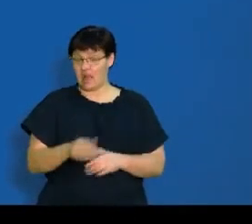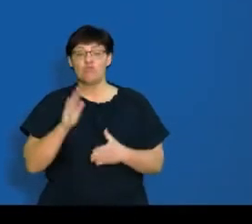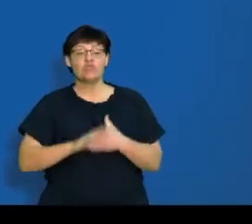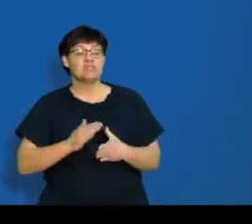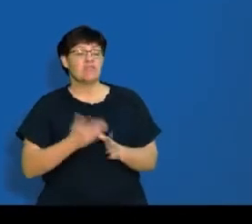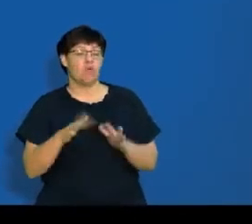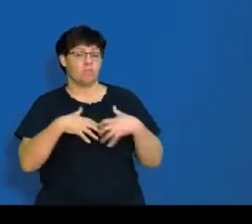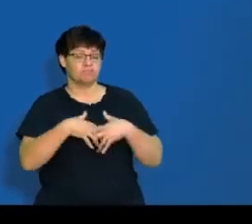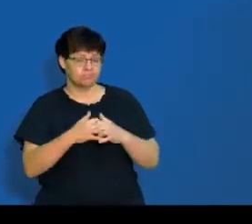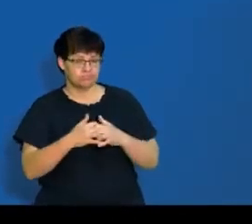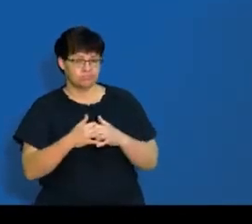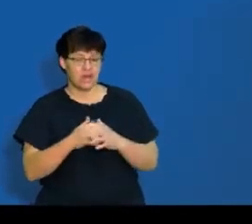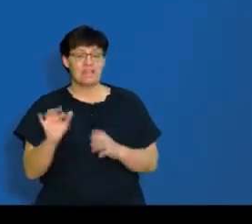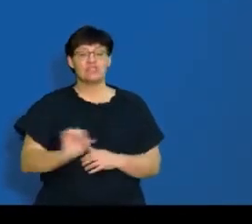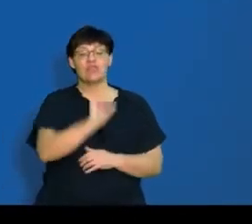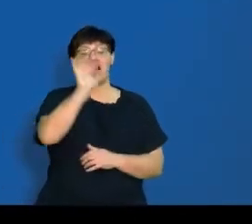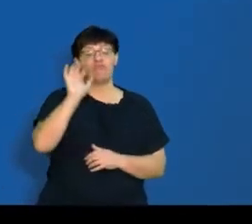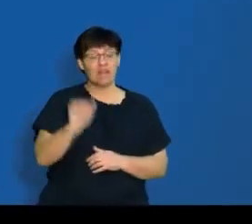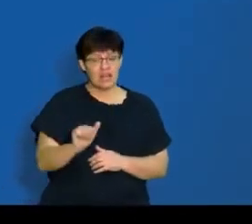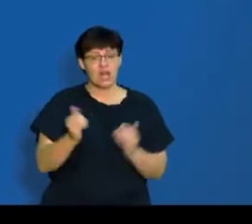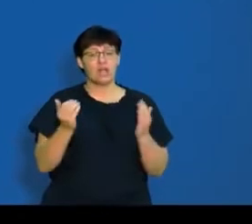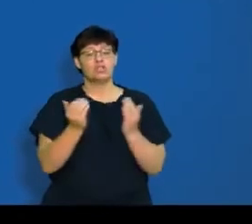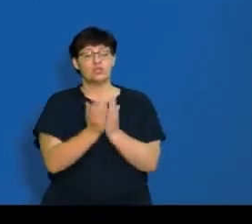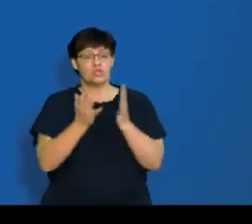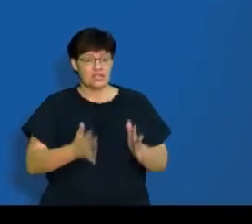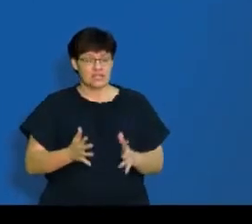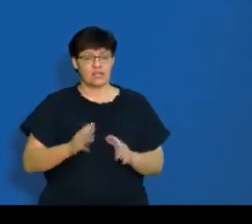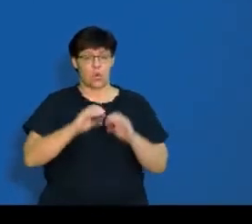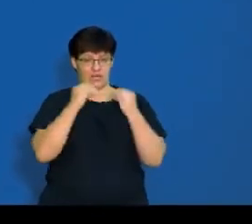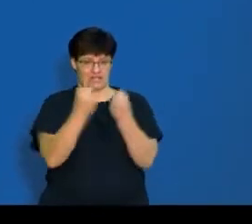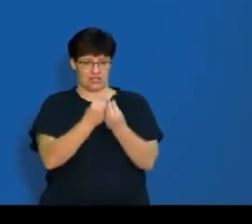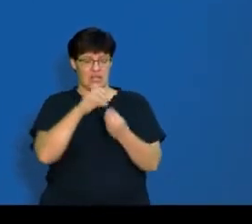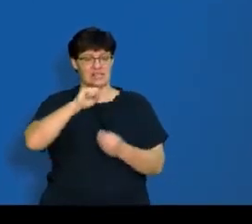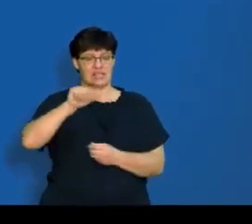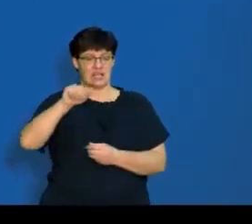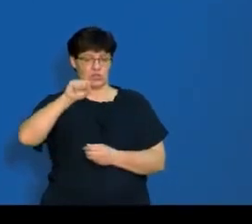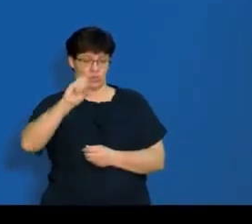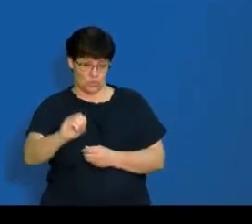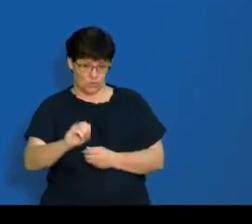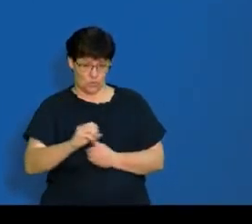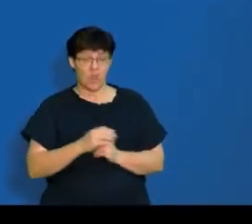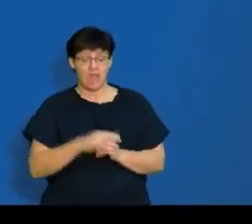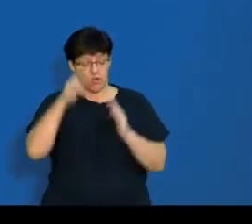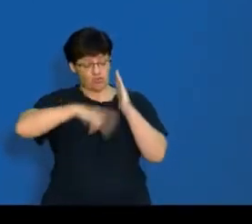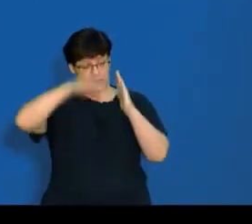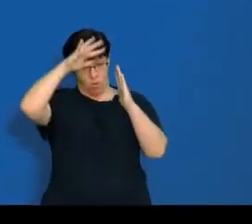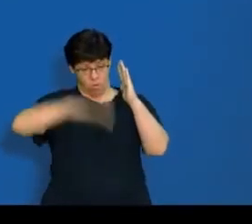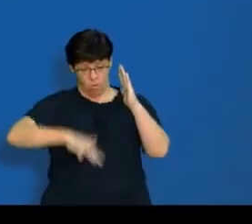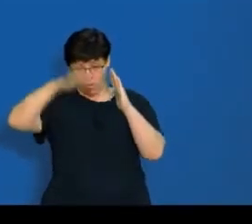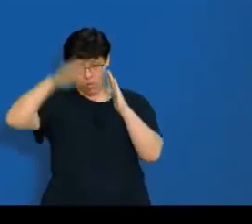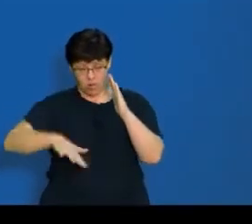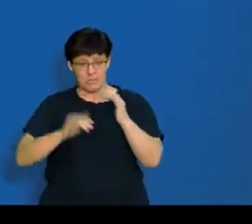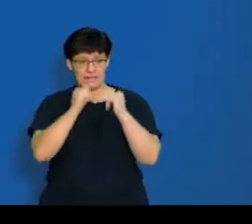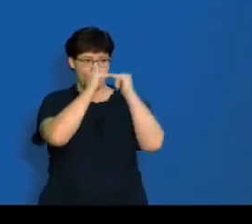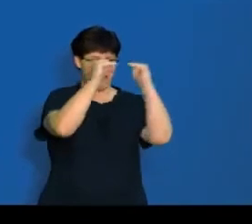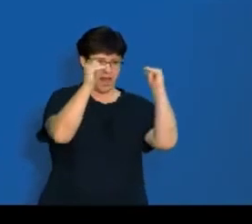the establishment of the South African Students' Organization. And then when you're reading the whole source, you need to